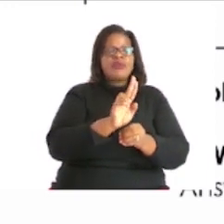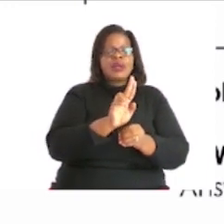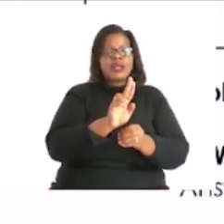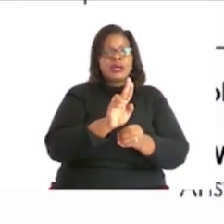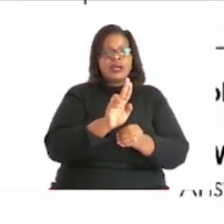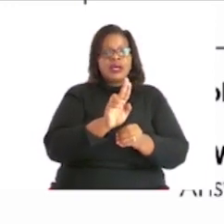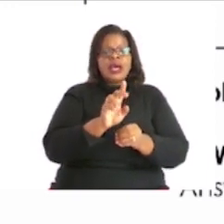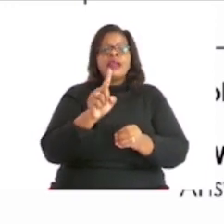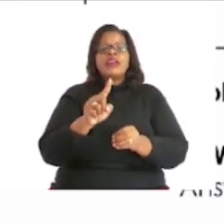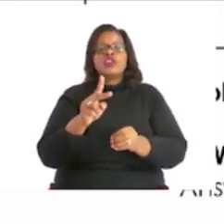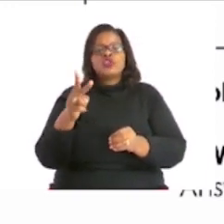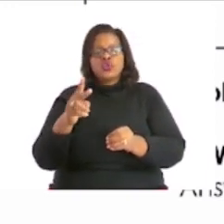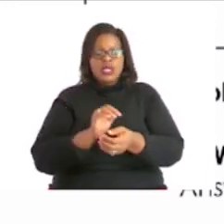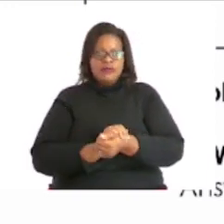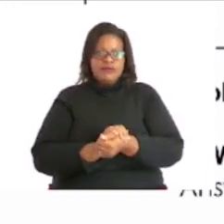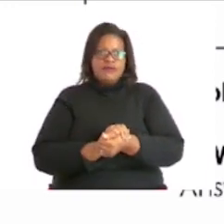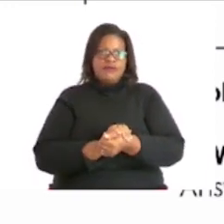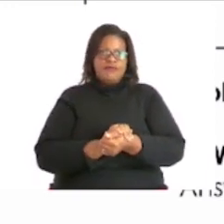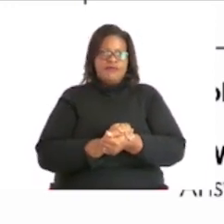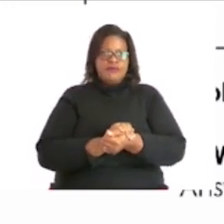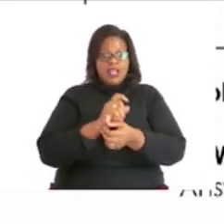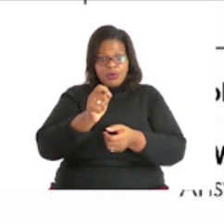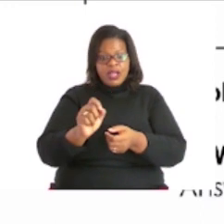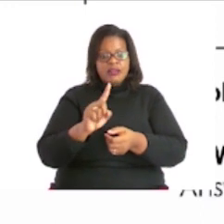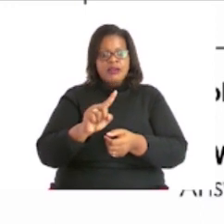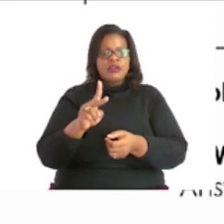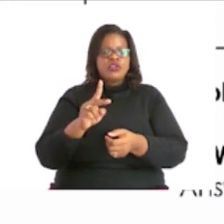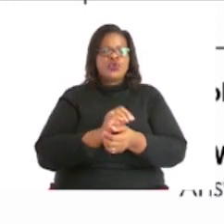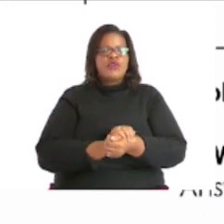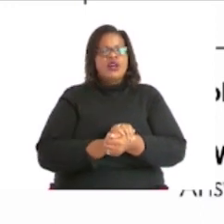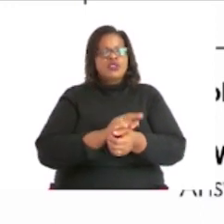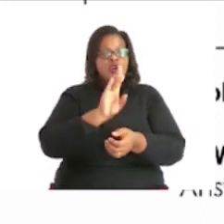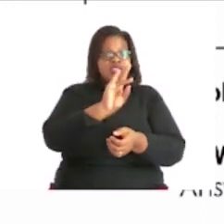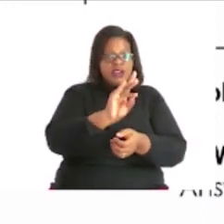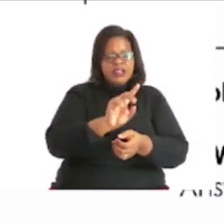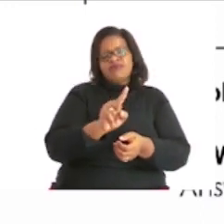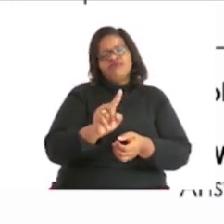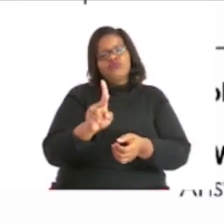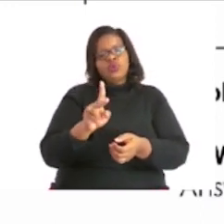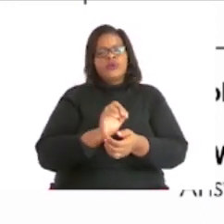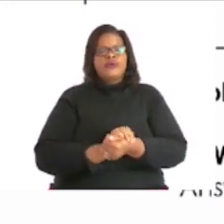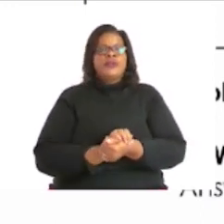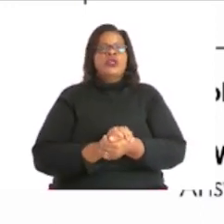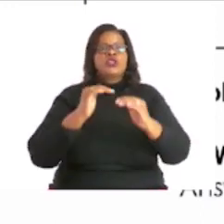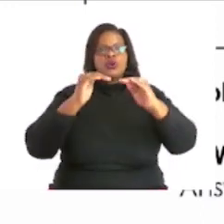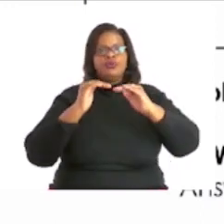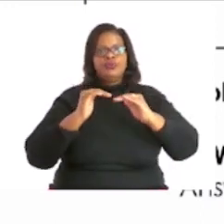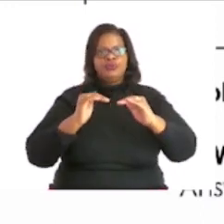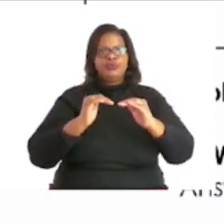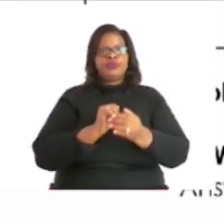hear 12 and then we're going to write the 12. You want to try one more example?